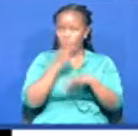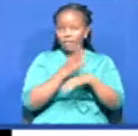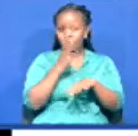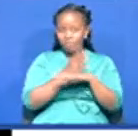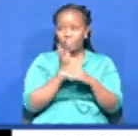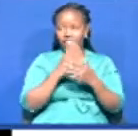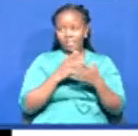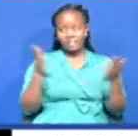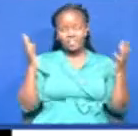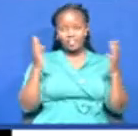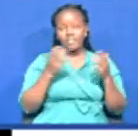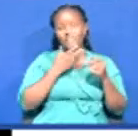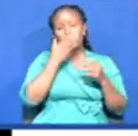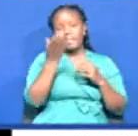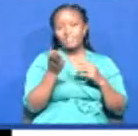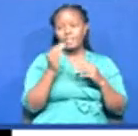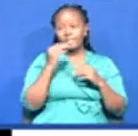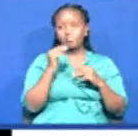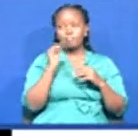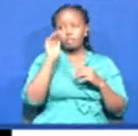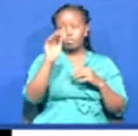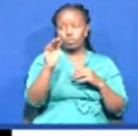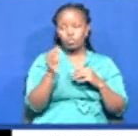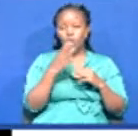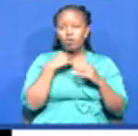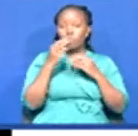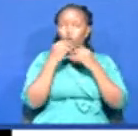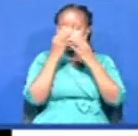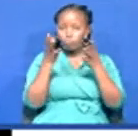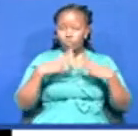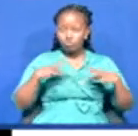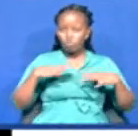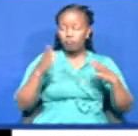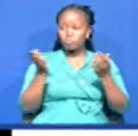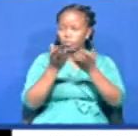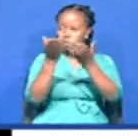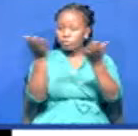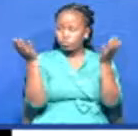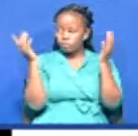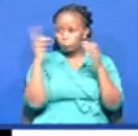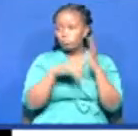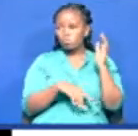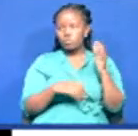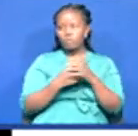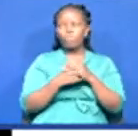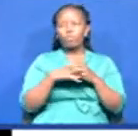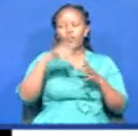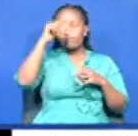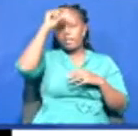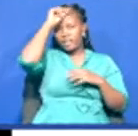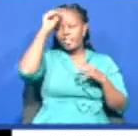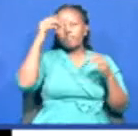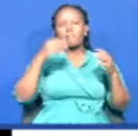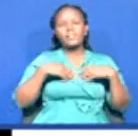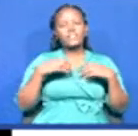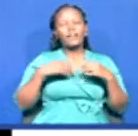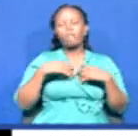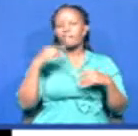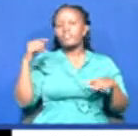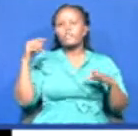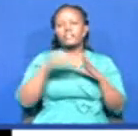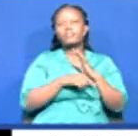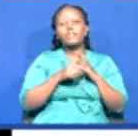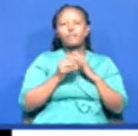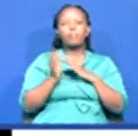this question, I want to tell this gathering in this house that government has an elaborate way